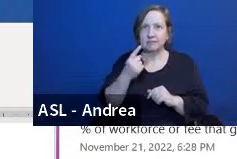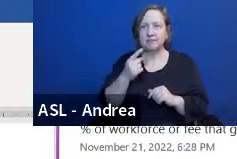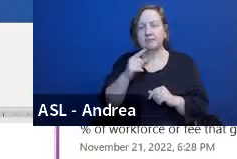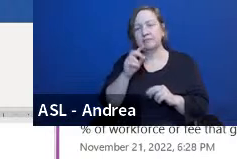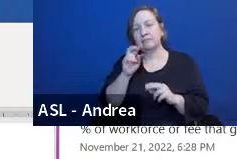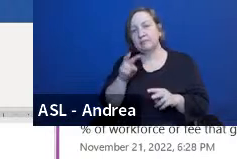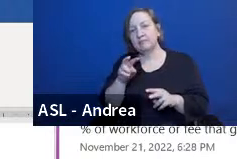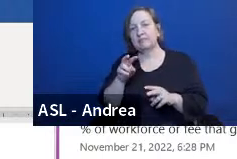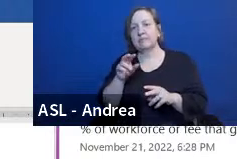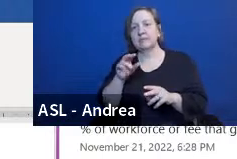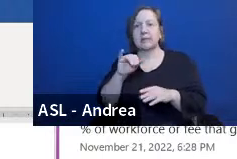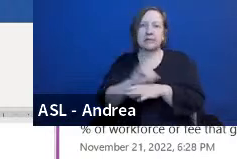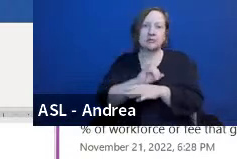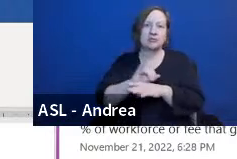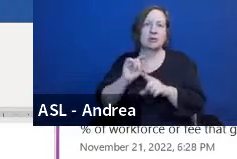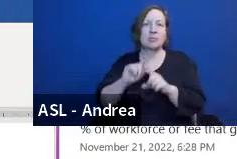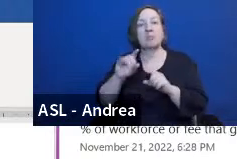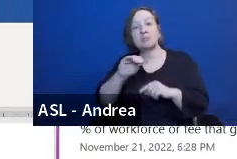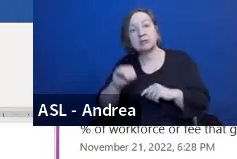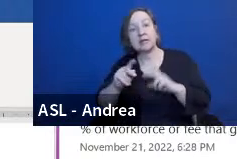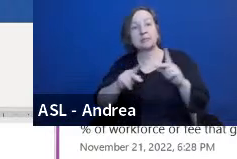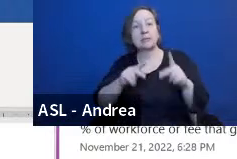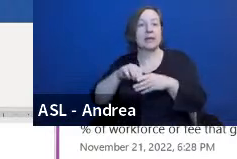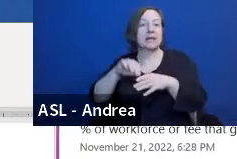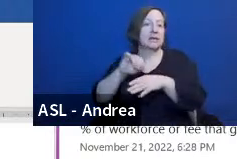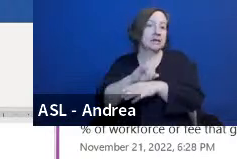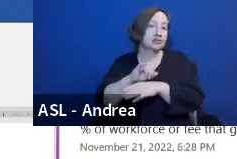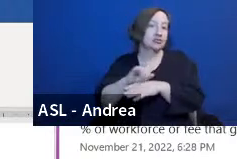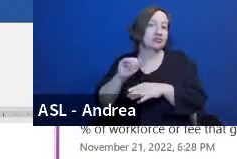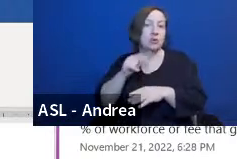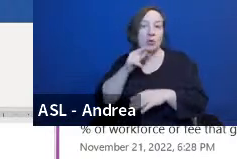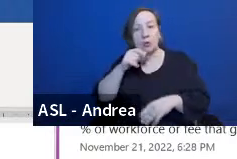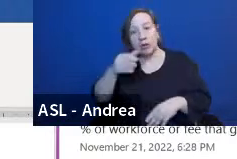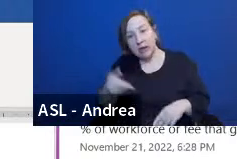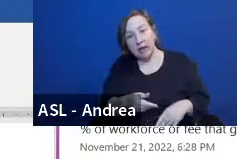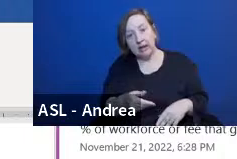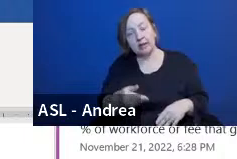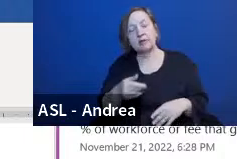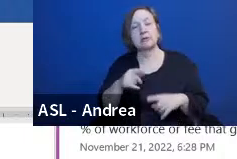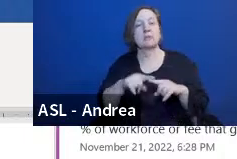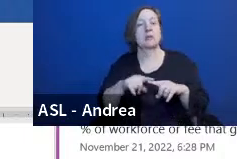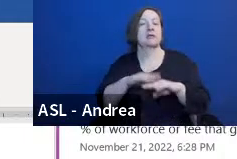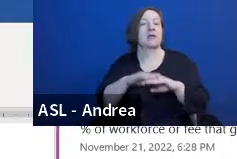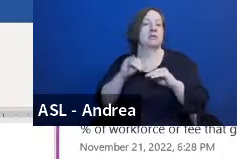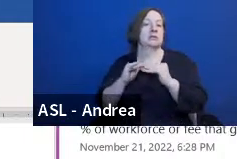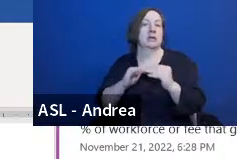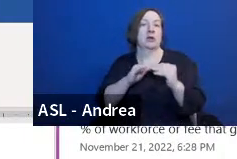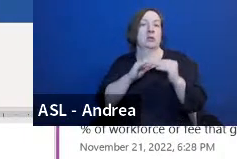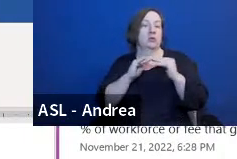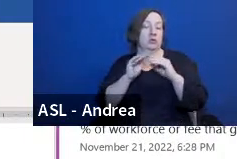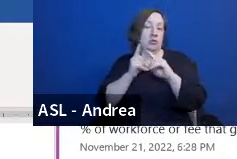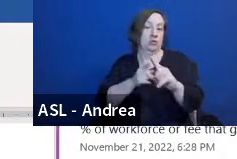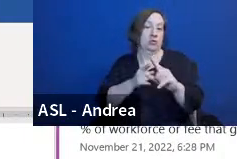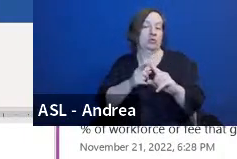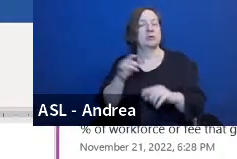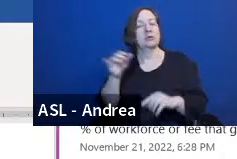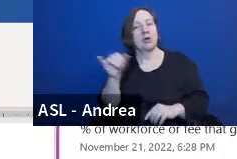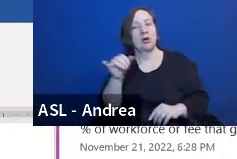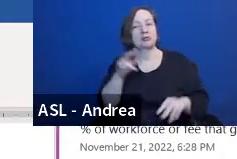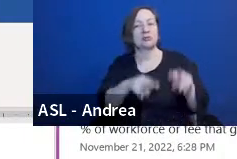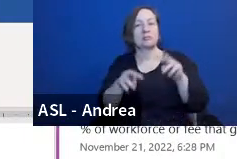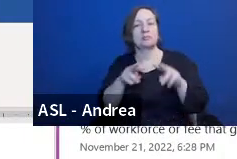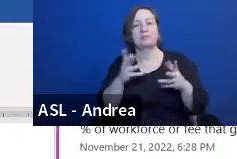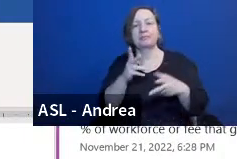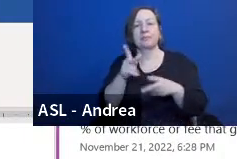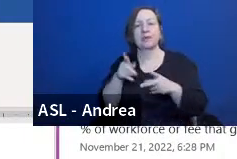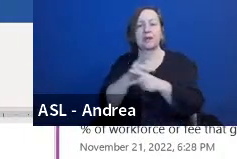people in an industry that are being hired based on these equity goals, but also to look at the actual